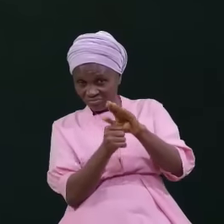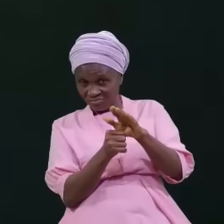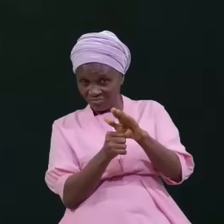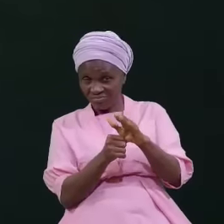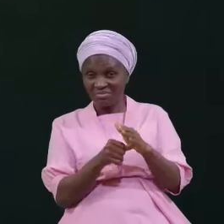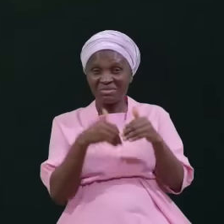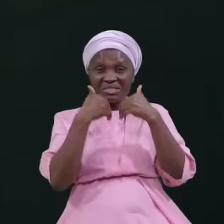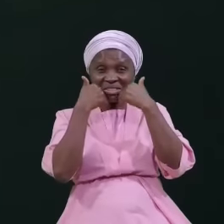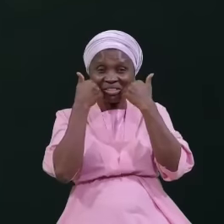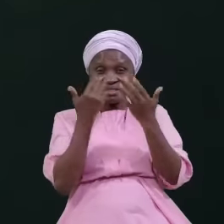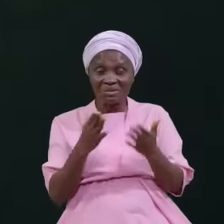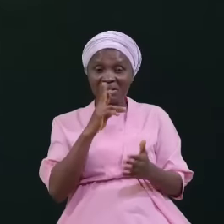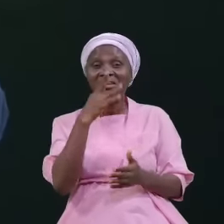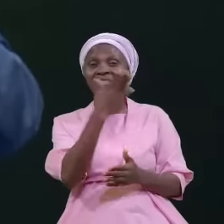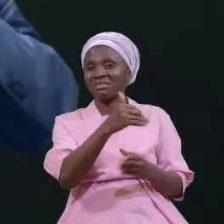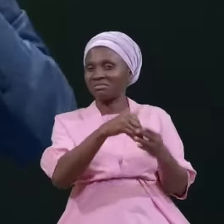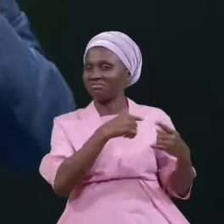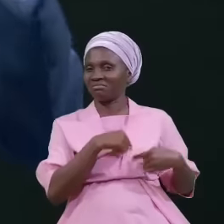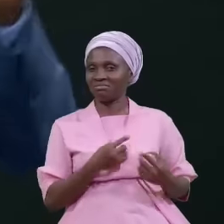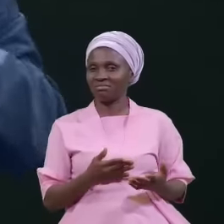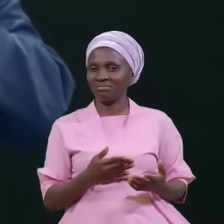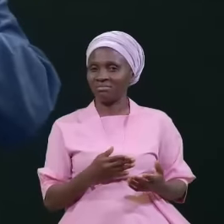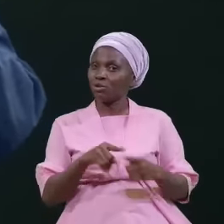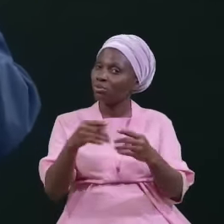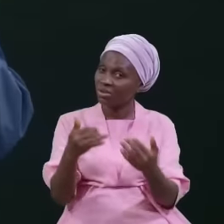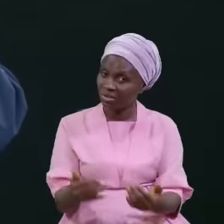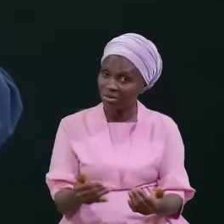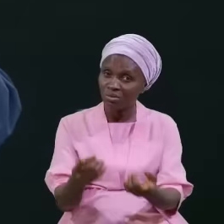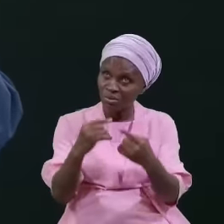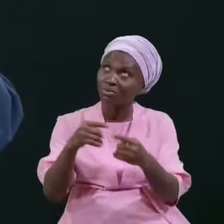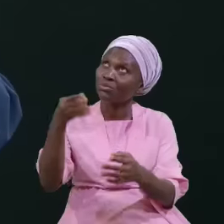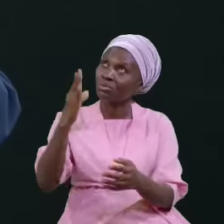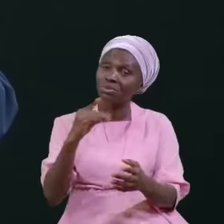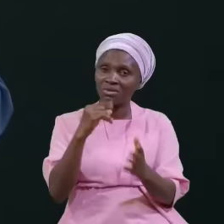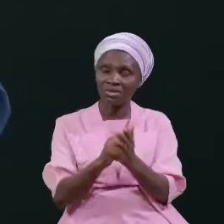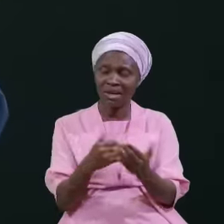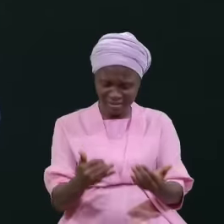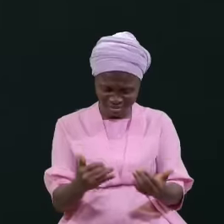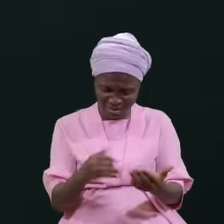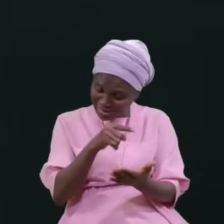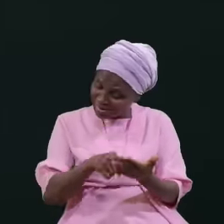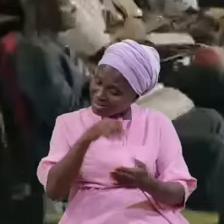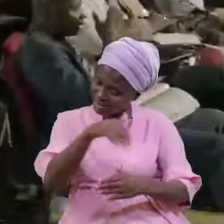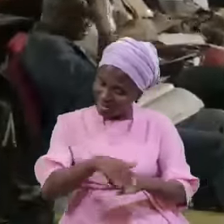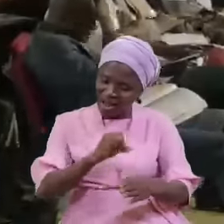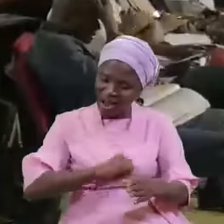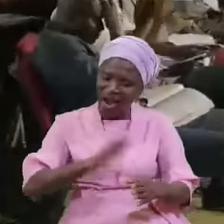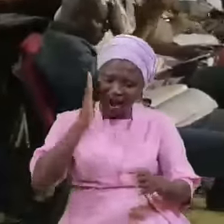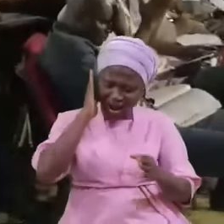you come to the Lord, you say, tonight, I will settle everything. I will settle